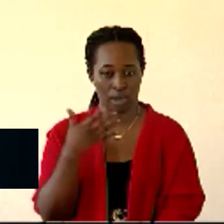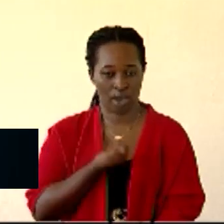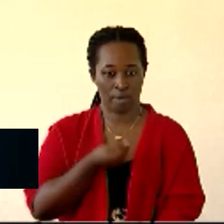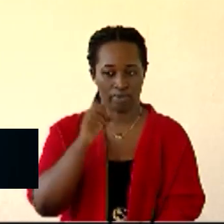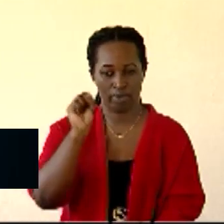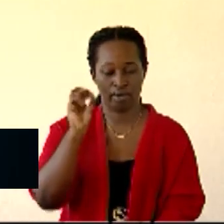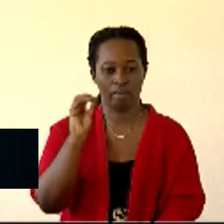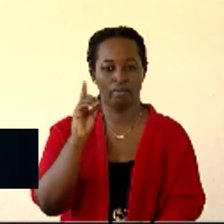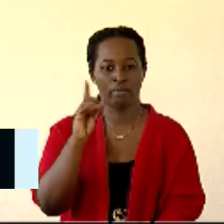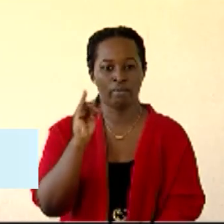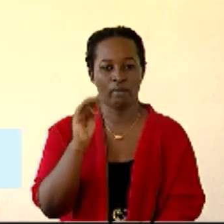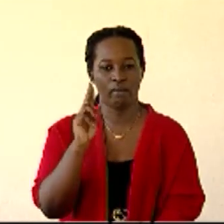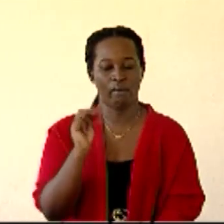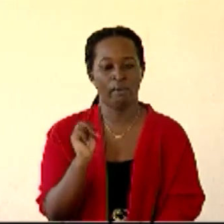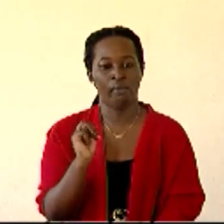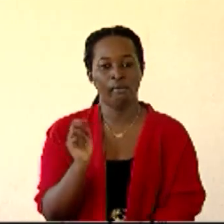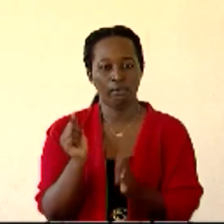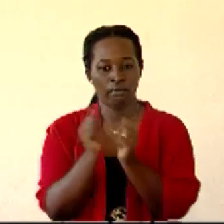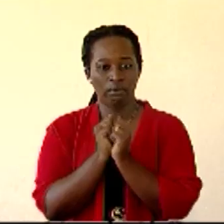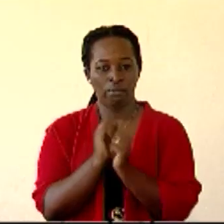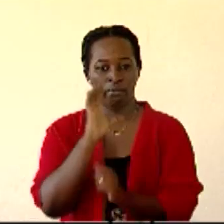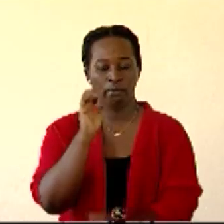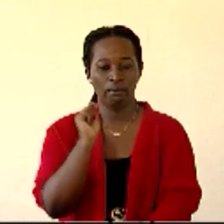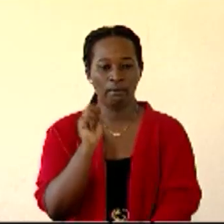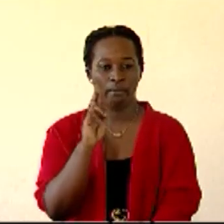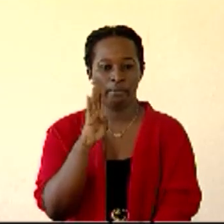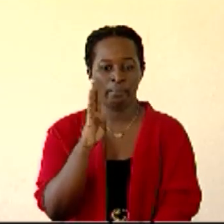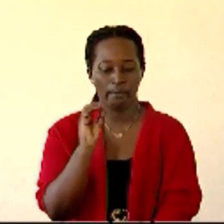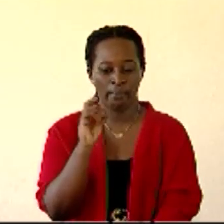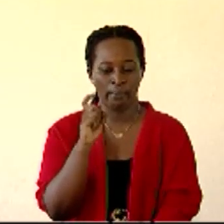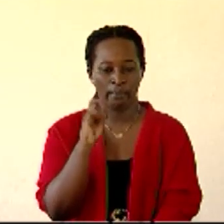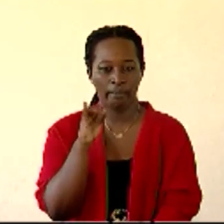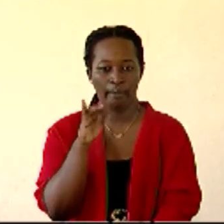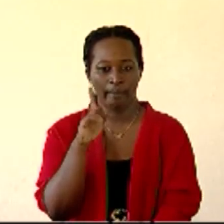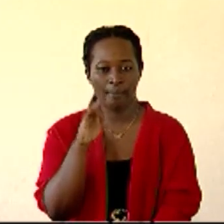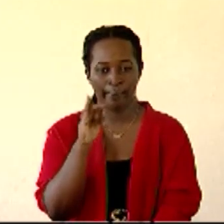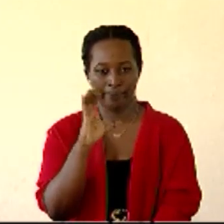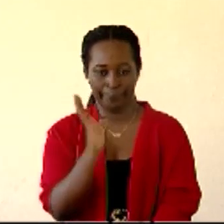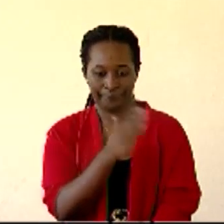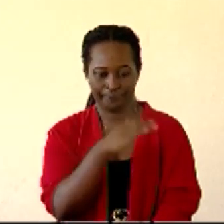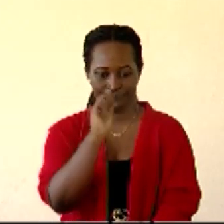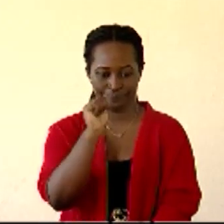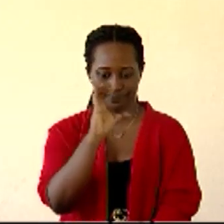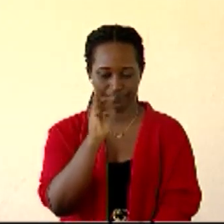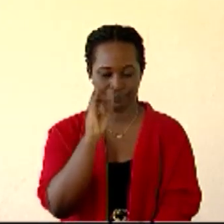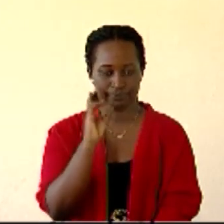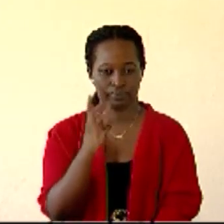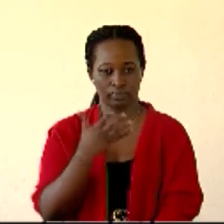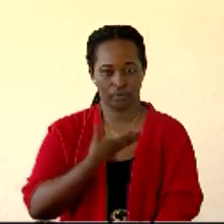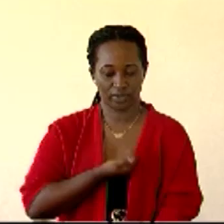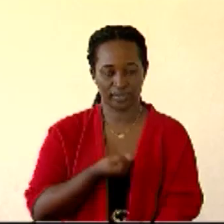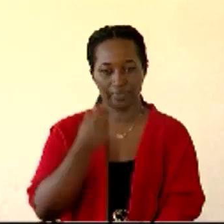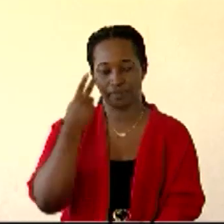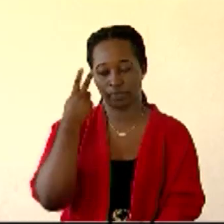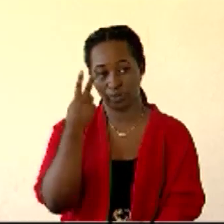sodium salt of a carboxylic acid containing an alcohol. So this is